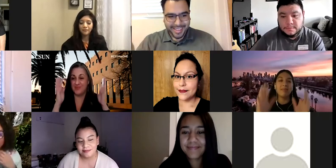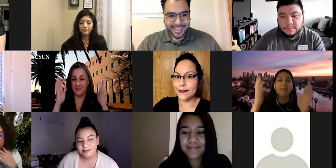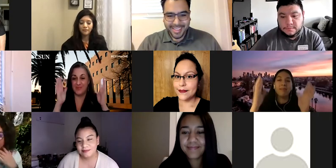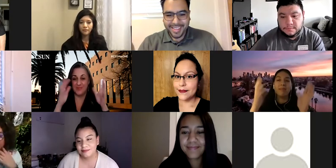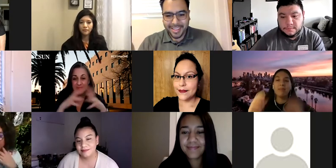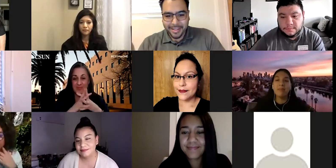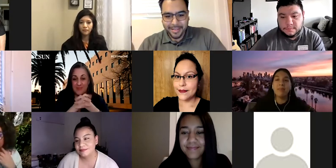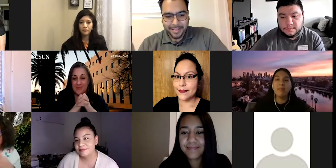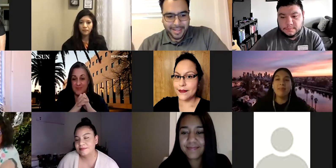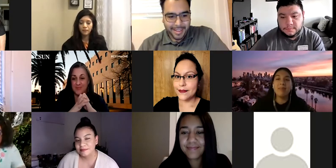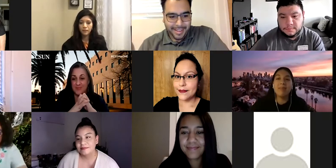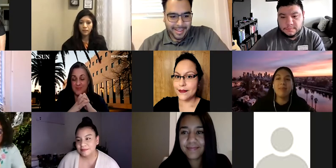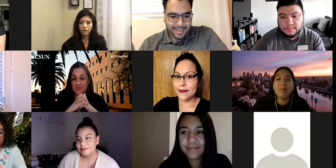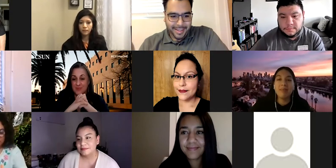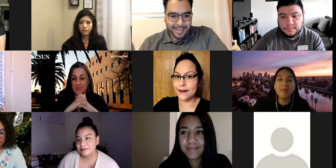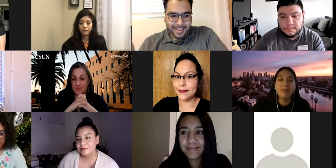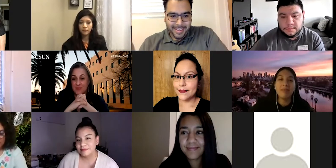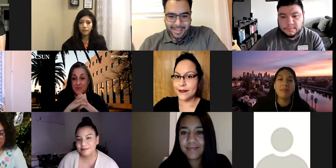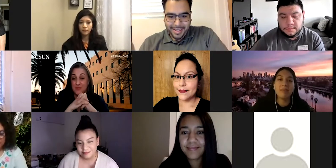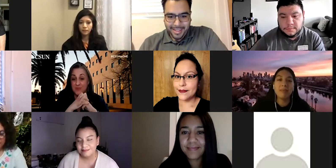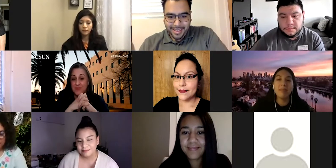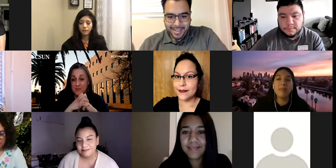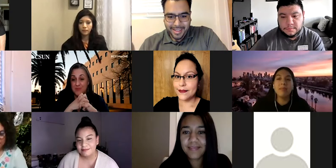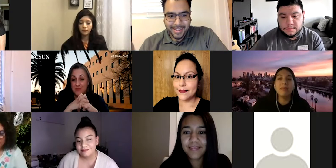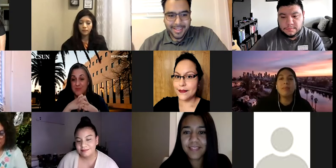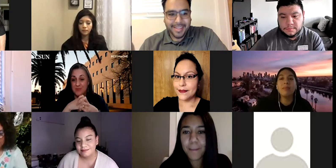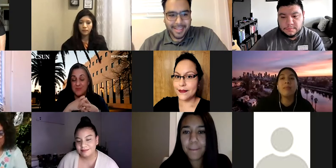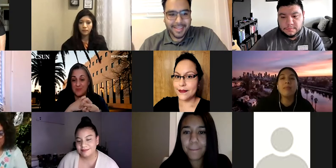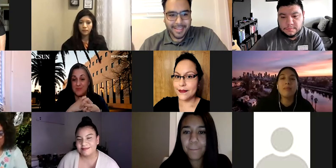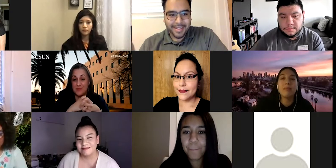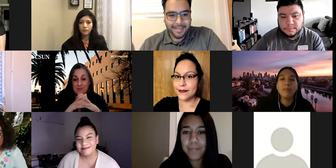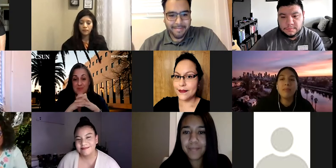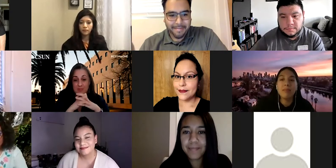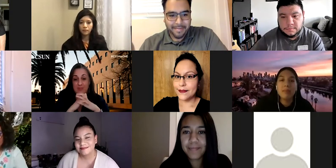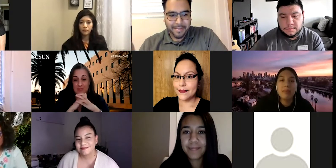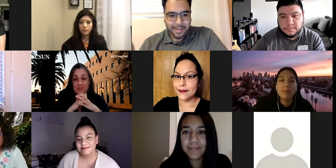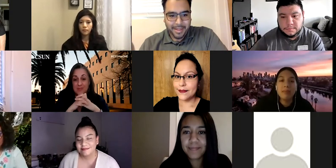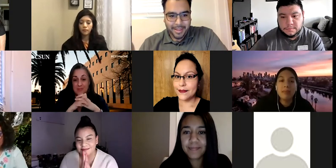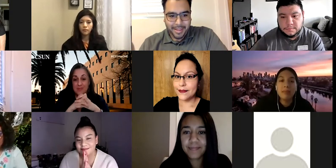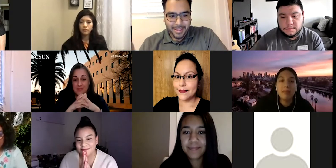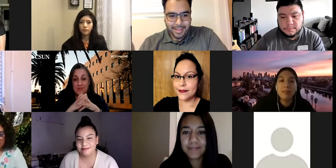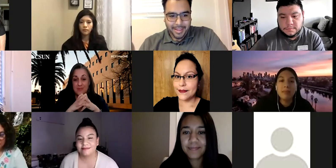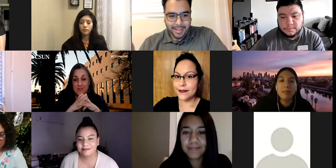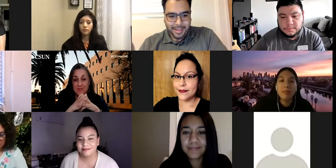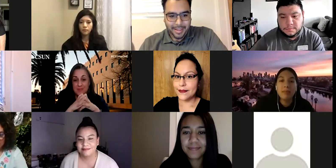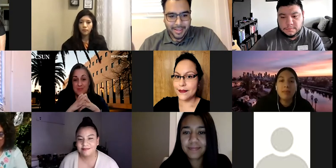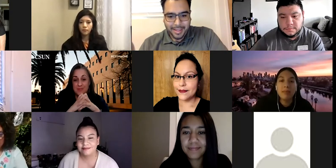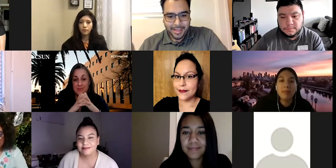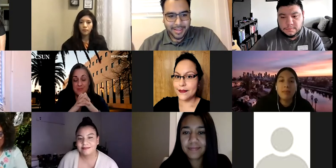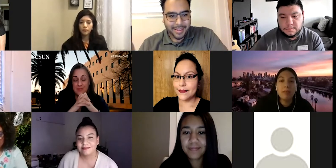Diana, thank you so much for sharing and for all that work. I know it's a lot, but it's such an amazing experience.